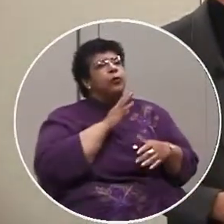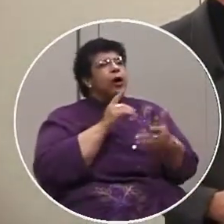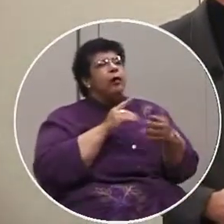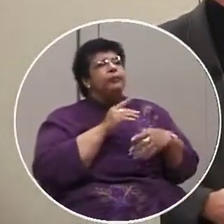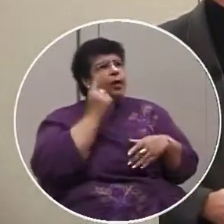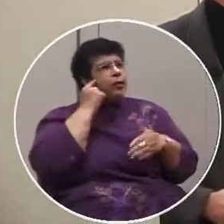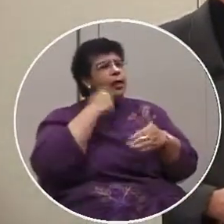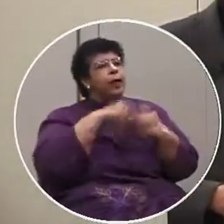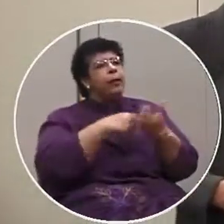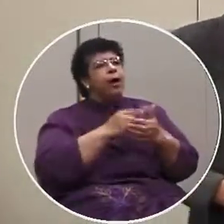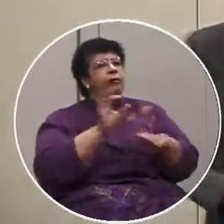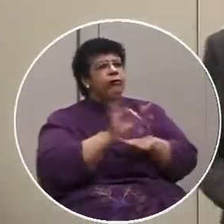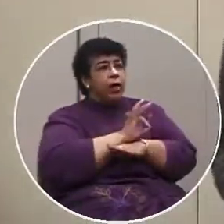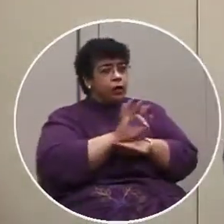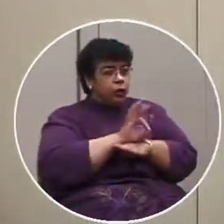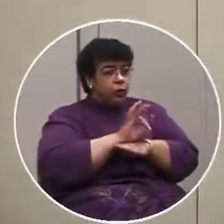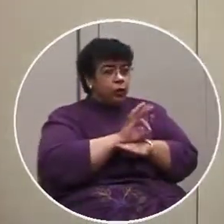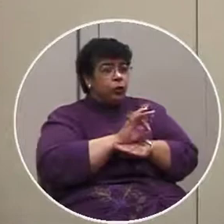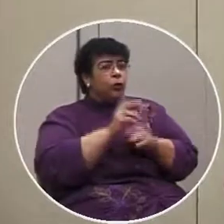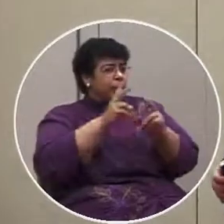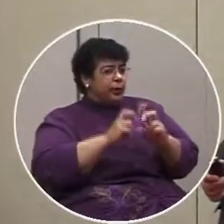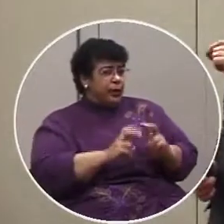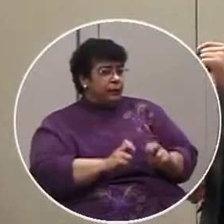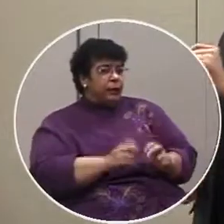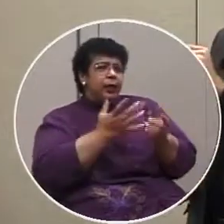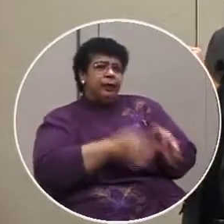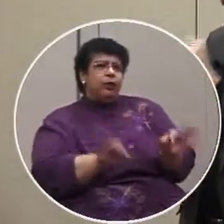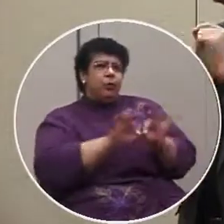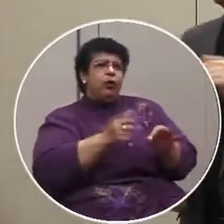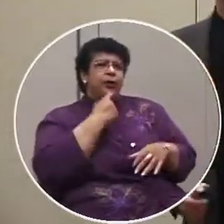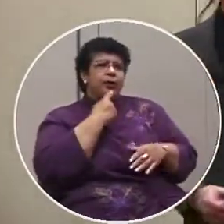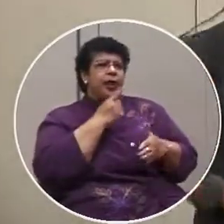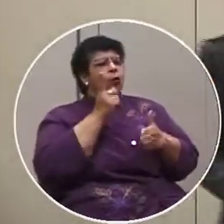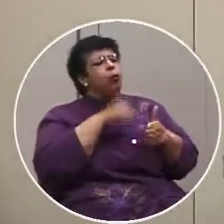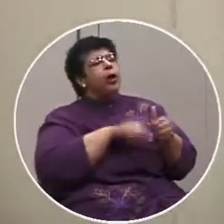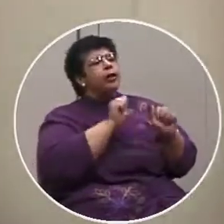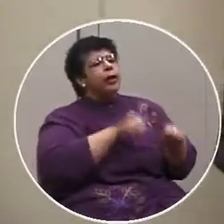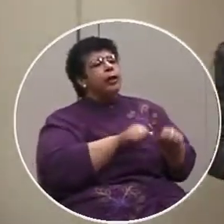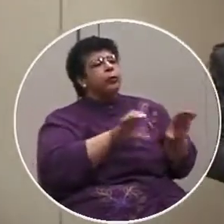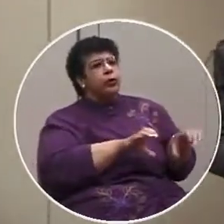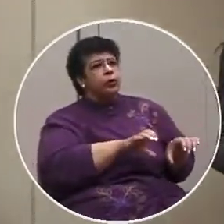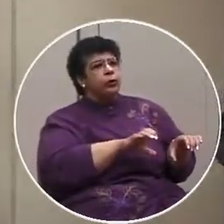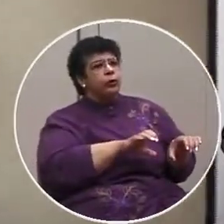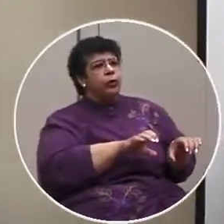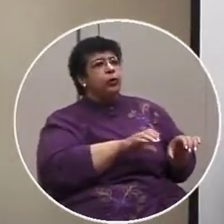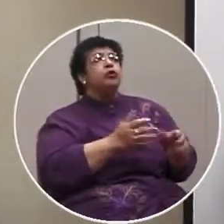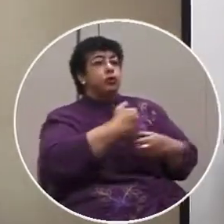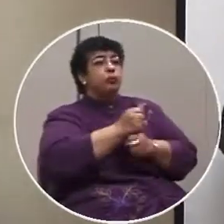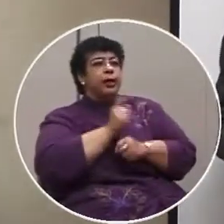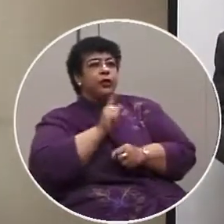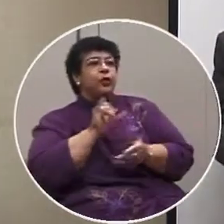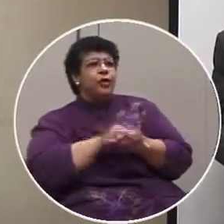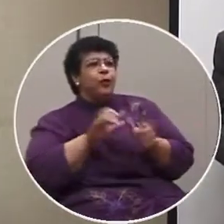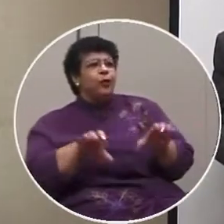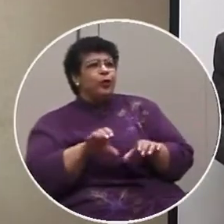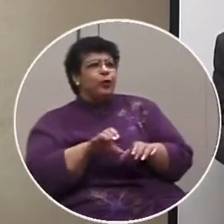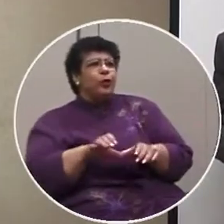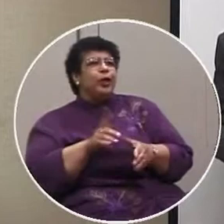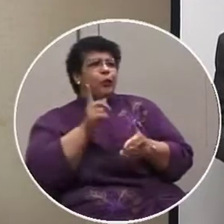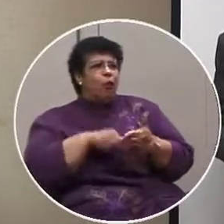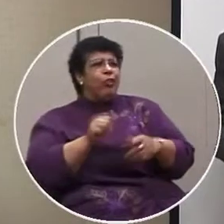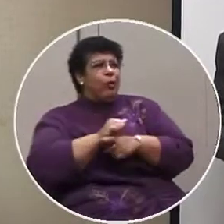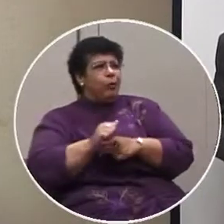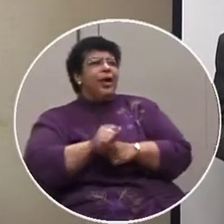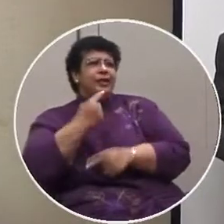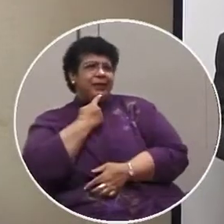assessment, it's important to say, what can we do to ensure that we do what the